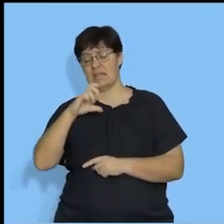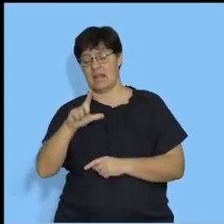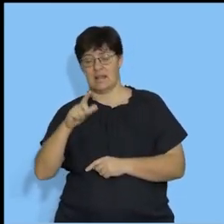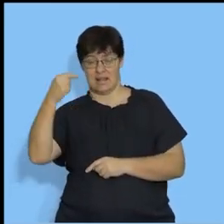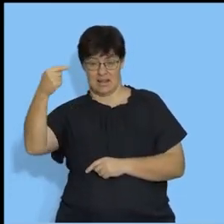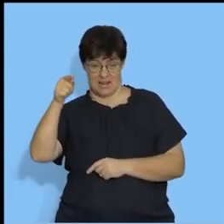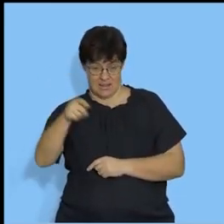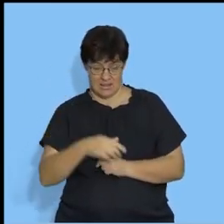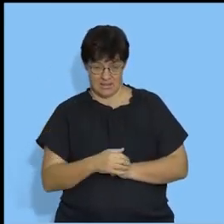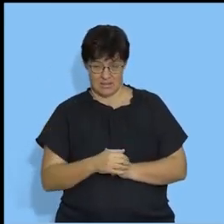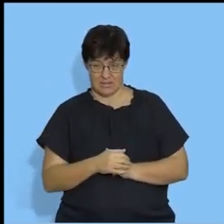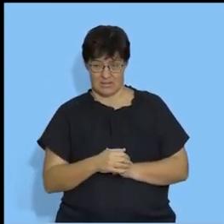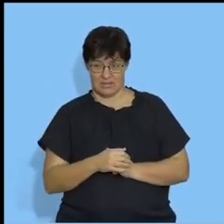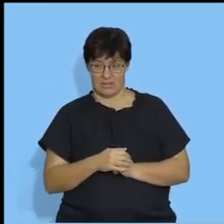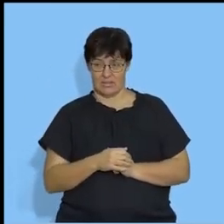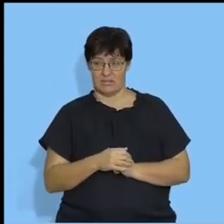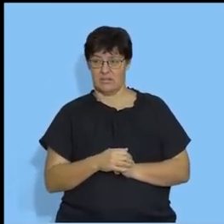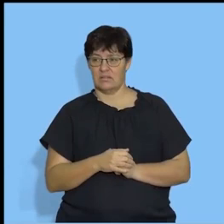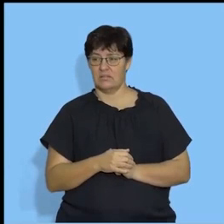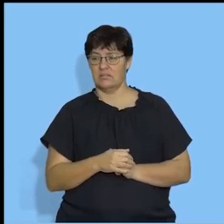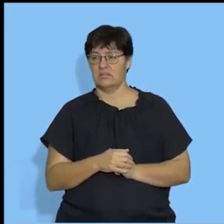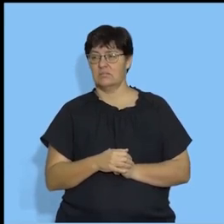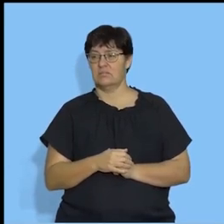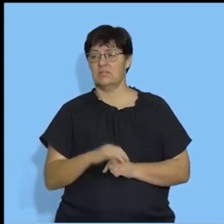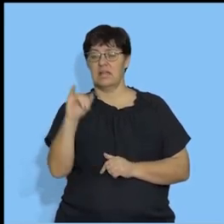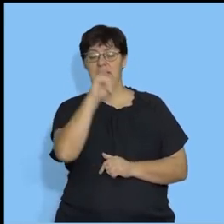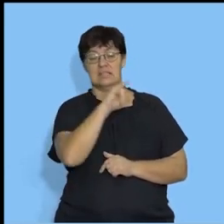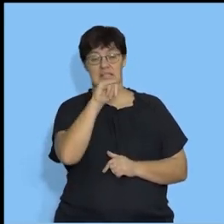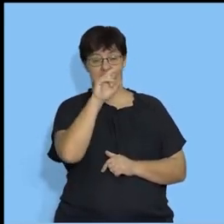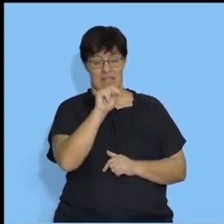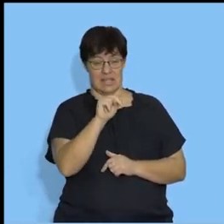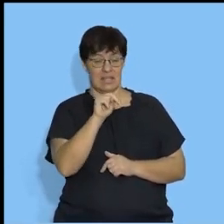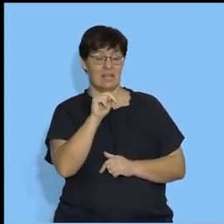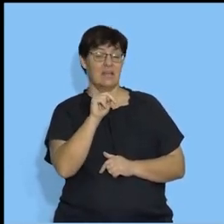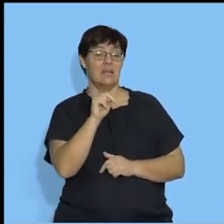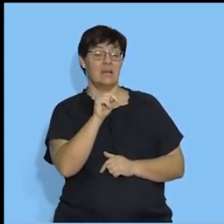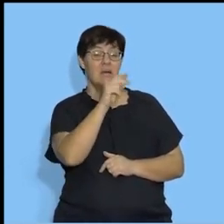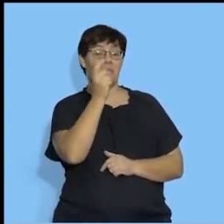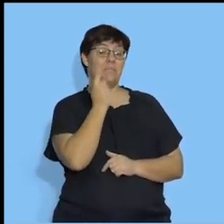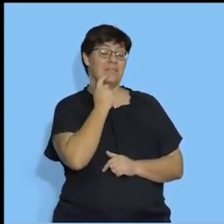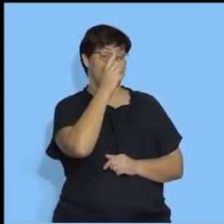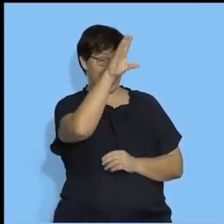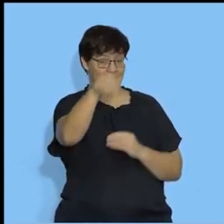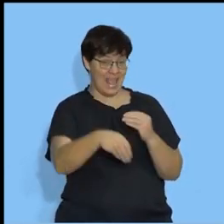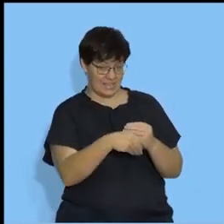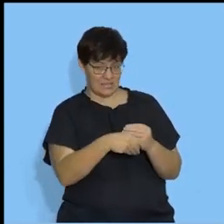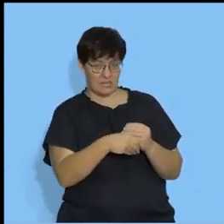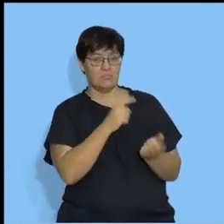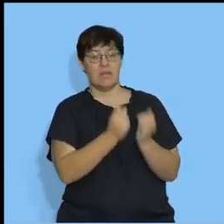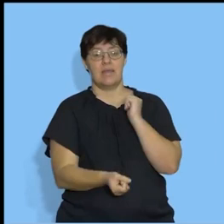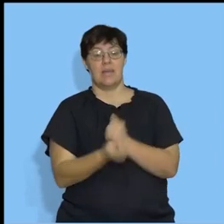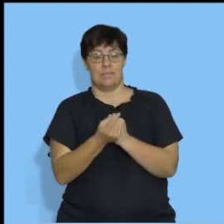And then if we put some zinc metal into this, a reaction will take place, okay?